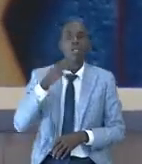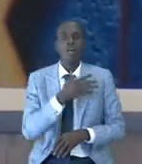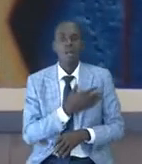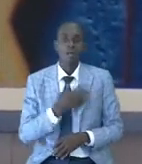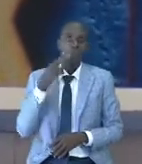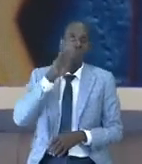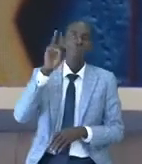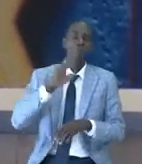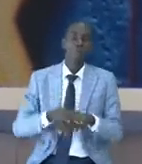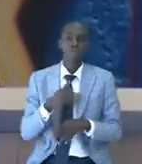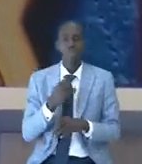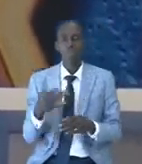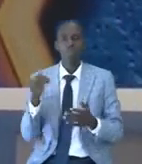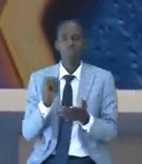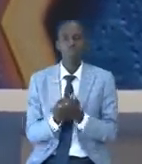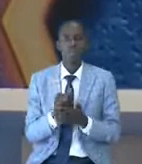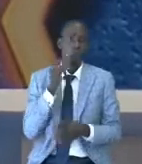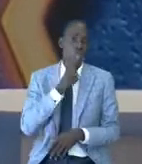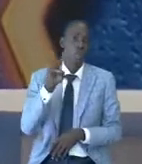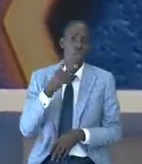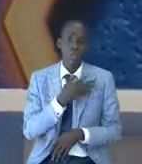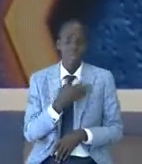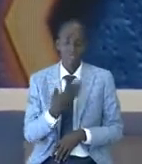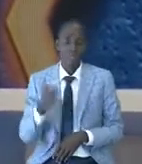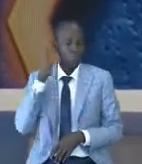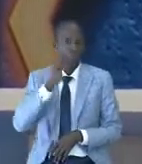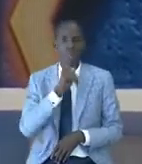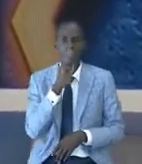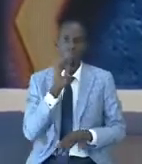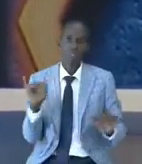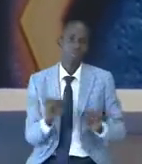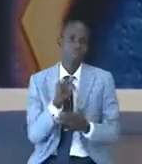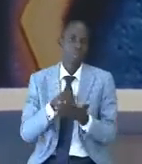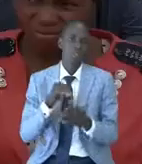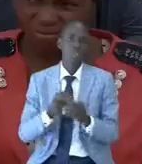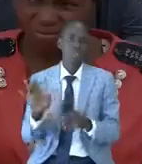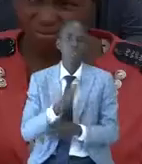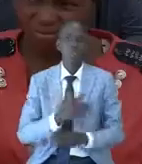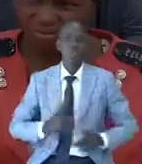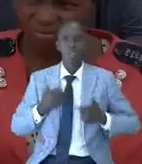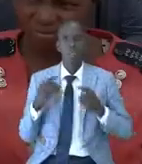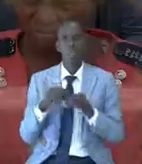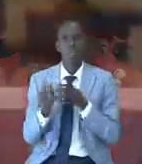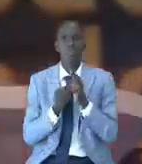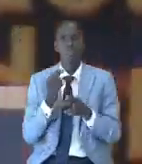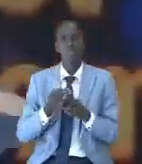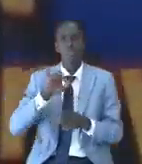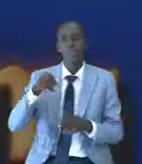behold your God, things will never be the same again in Jesus' name. Look at John chapter